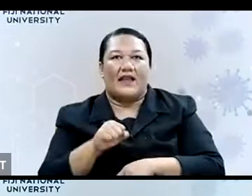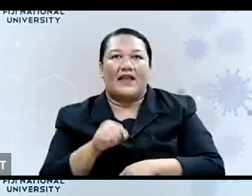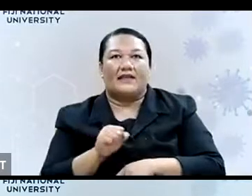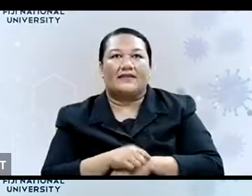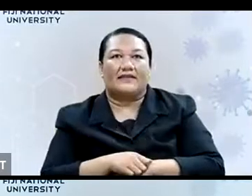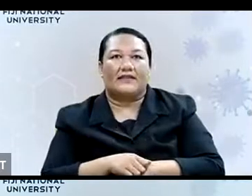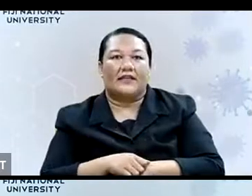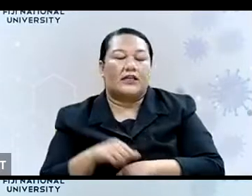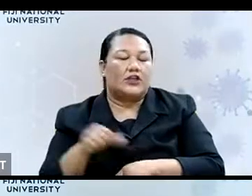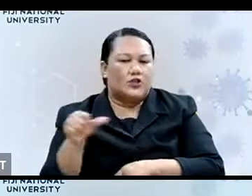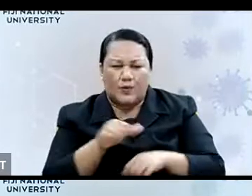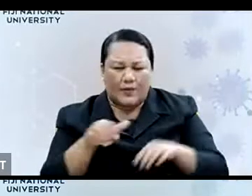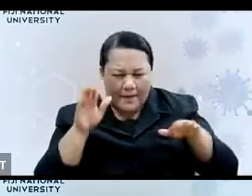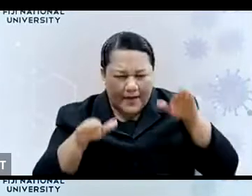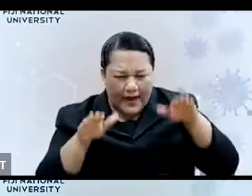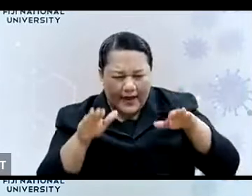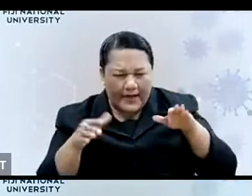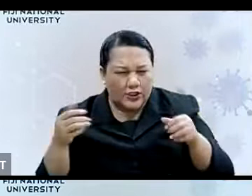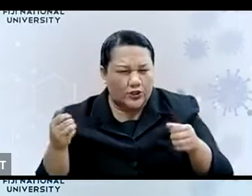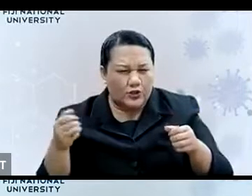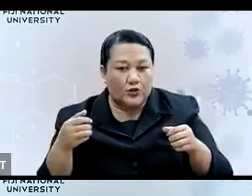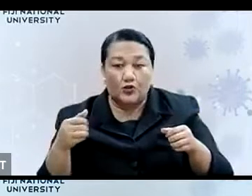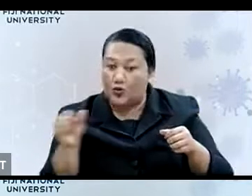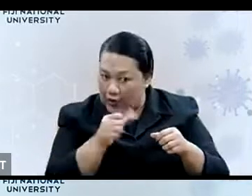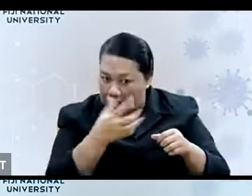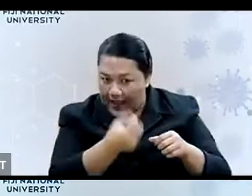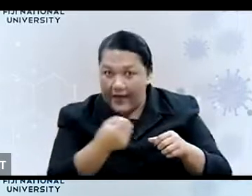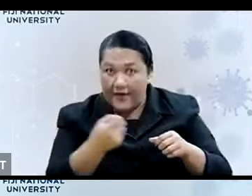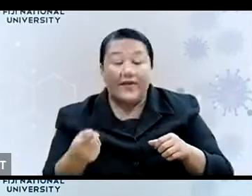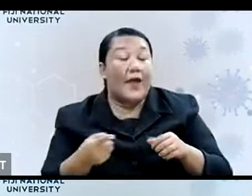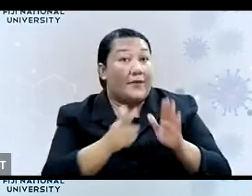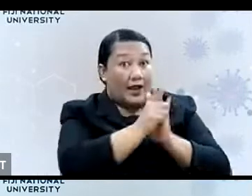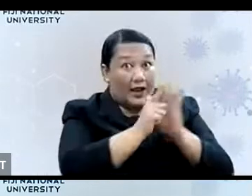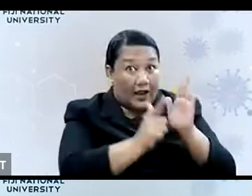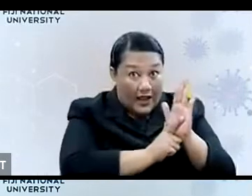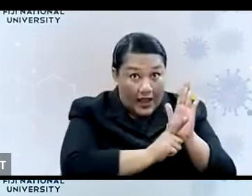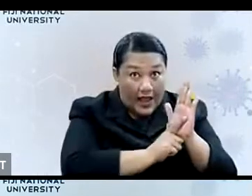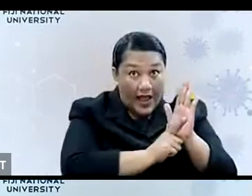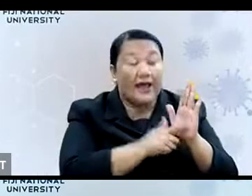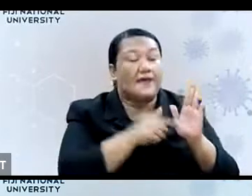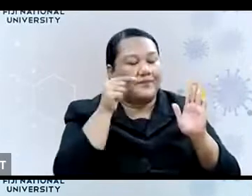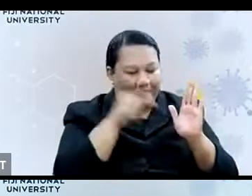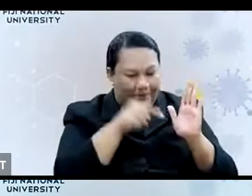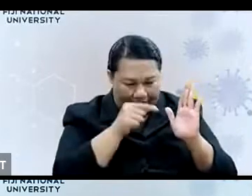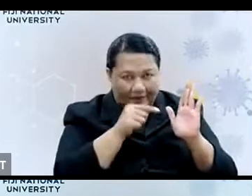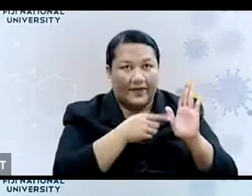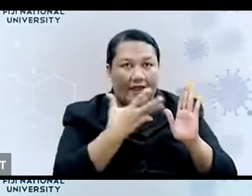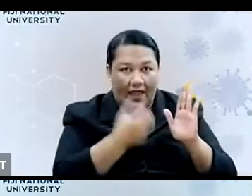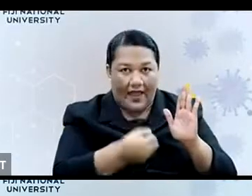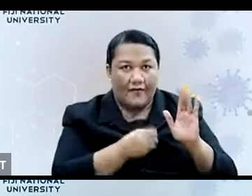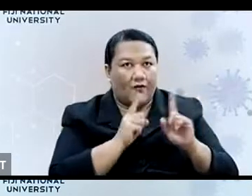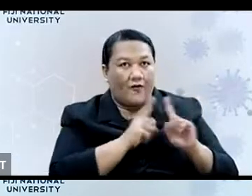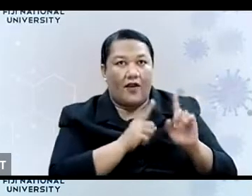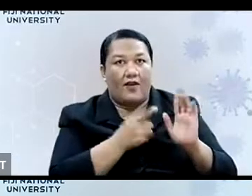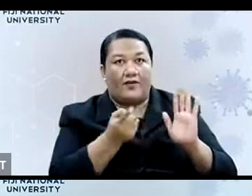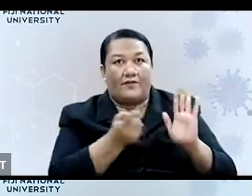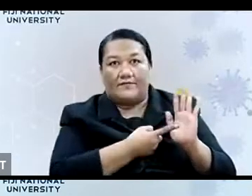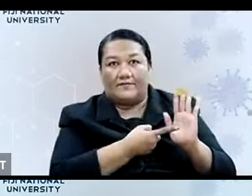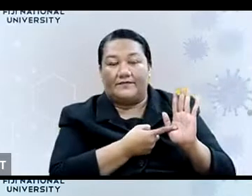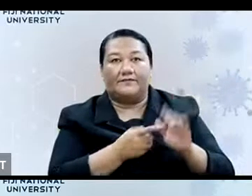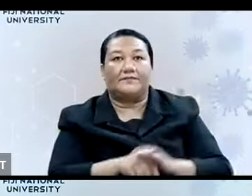somewhere. But as far as the law is concerned, it prohibits discrimination on the basis of circumstances, health